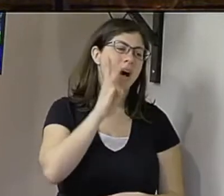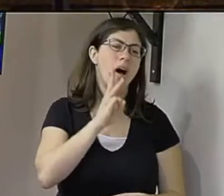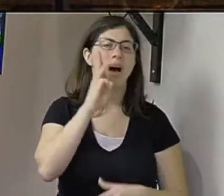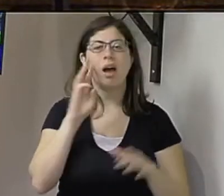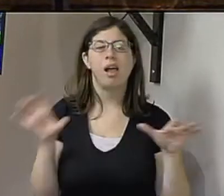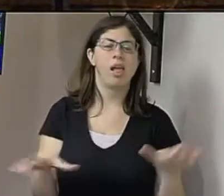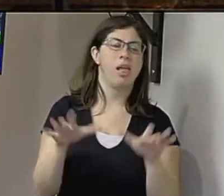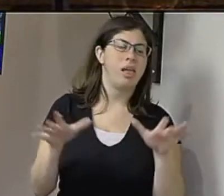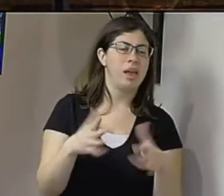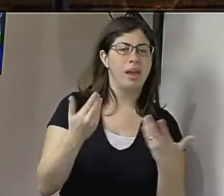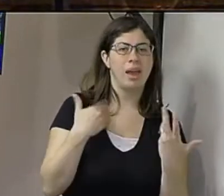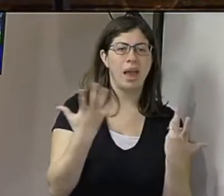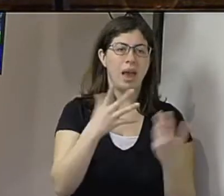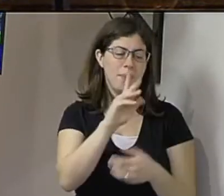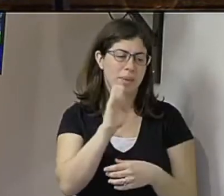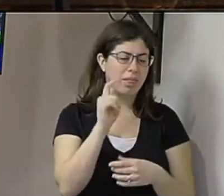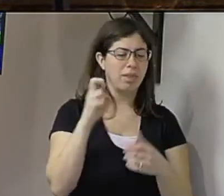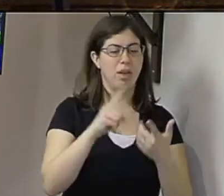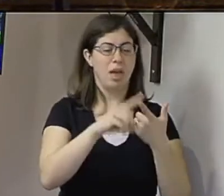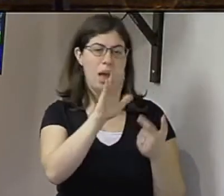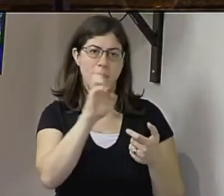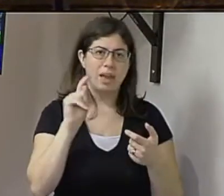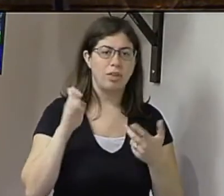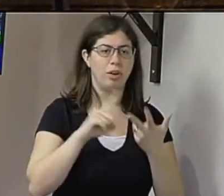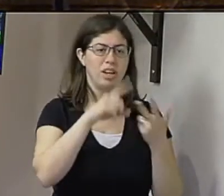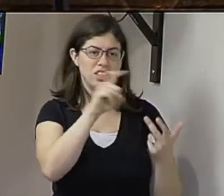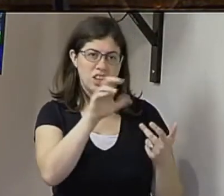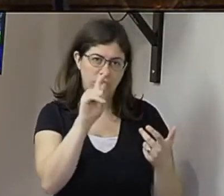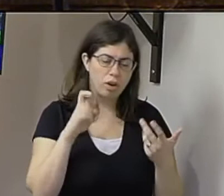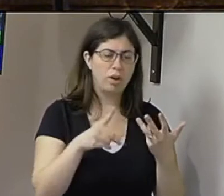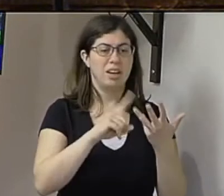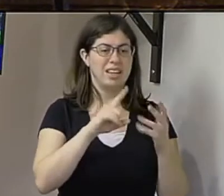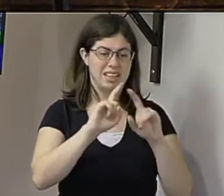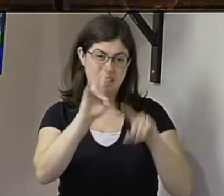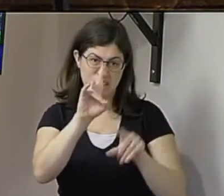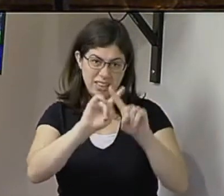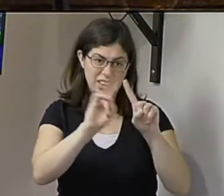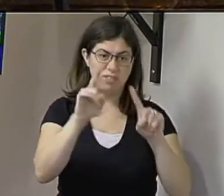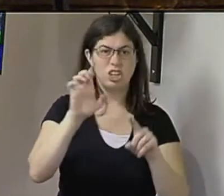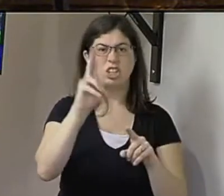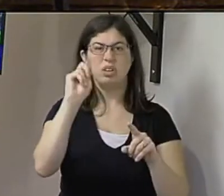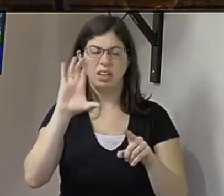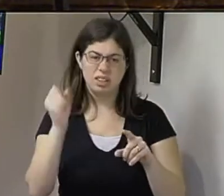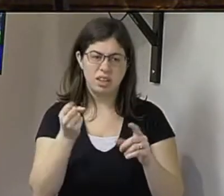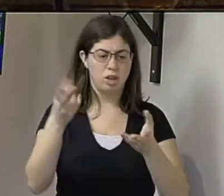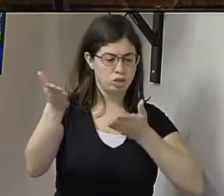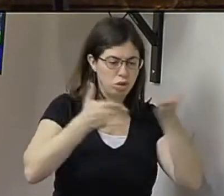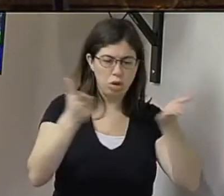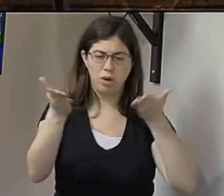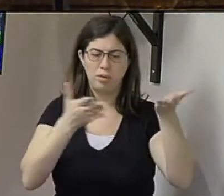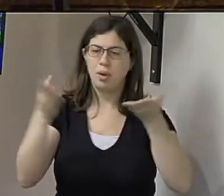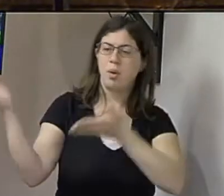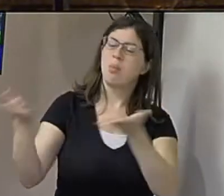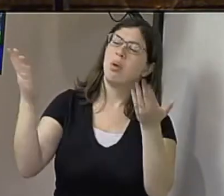Mehuman, Biztha, Harbona, Bigtha, and Abagtha, Zethar and Carcass, the seven eunuchs who served in the presence of King Ahasuerus, to